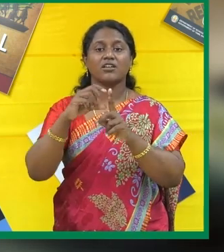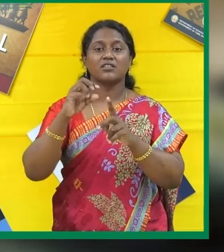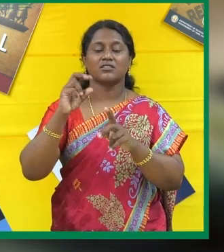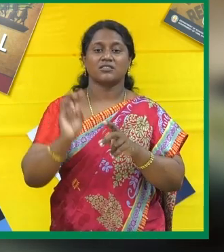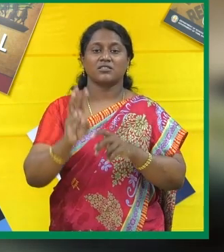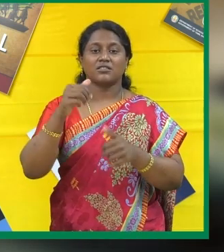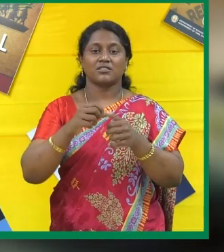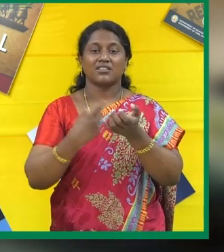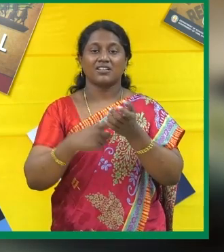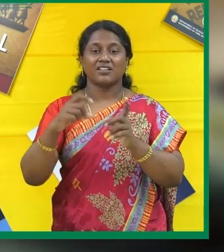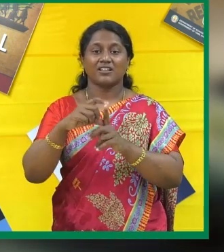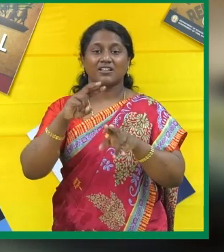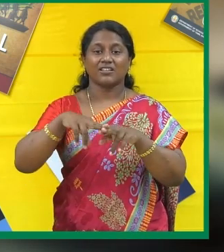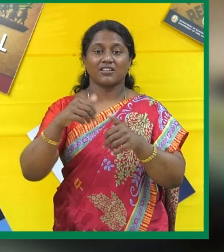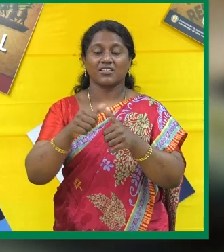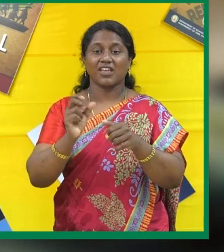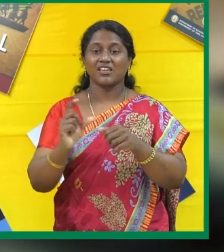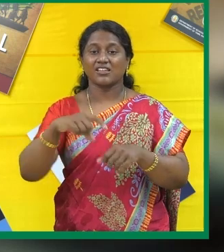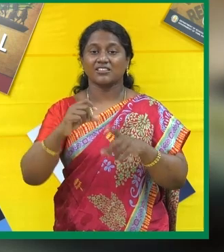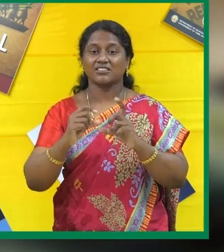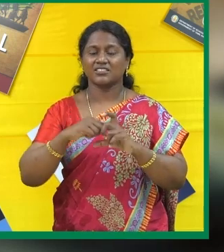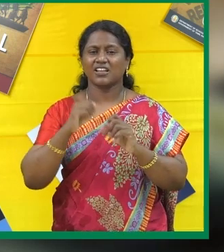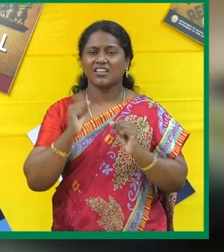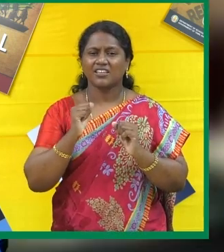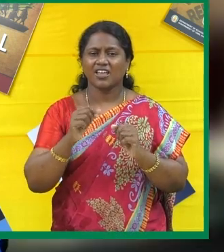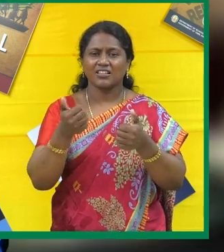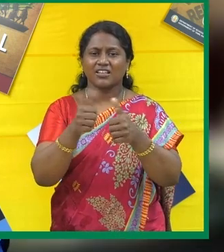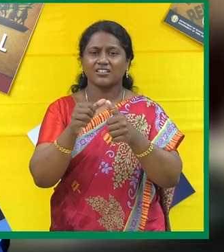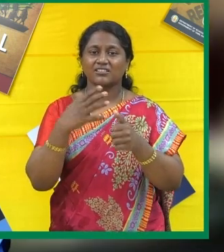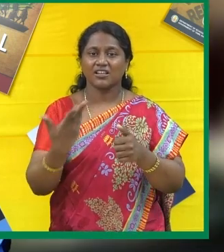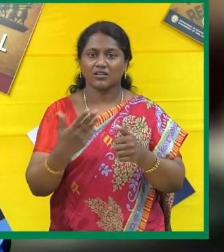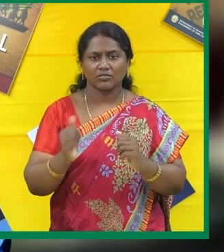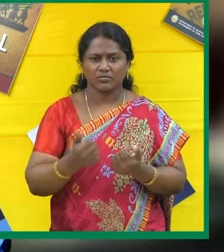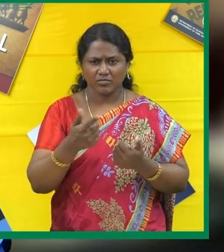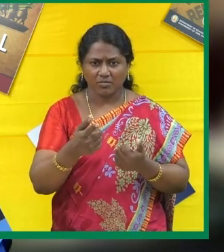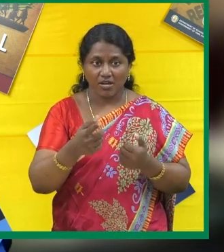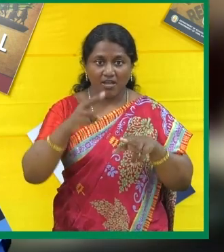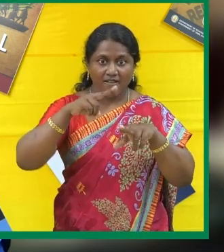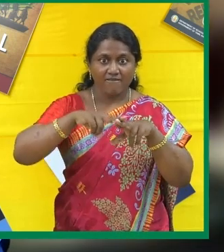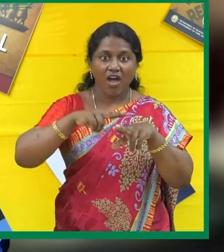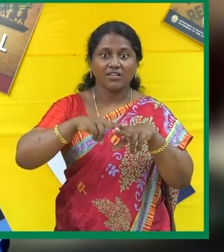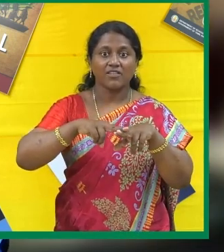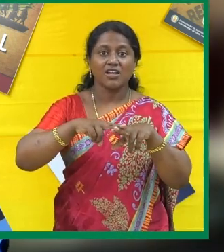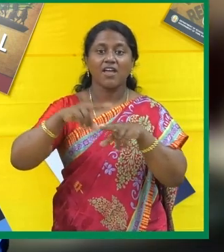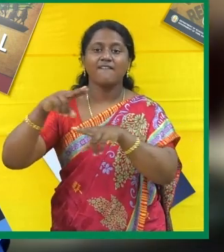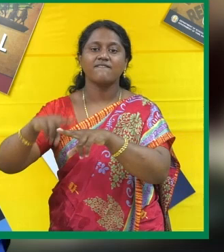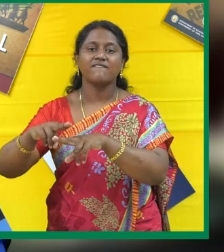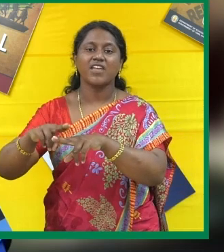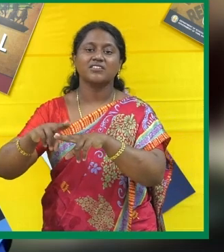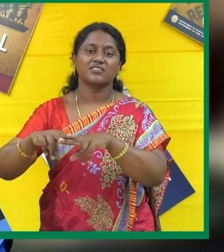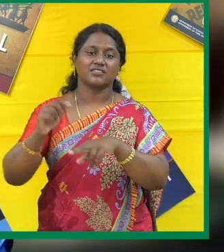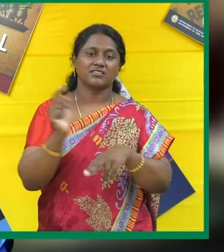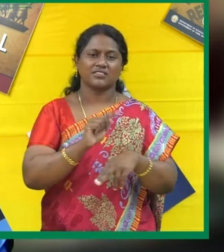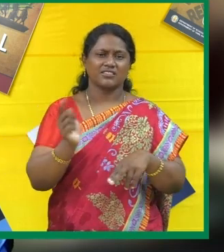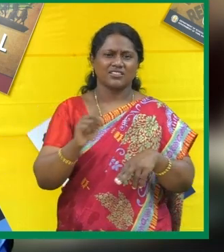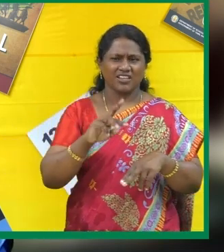the alliterated words here? Can you try? Forward face.